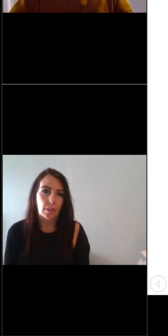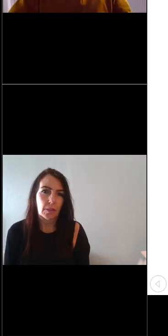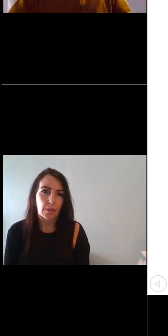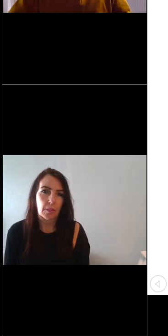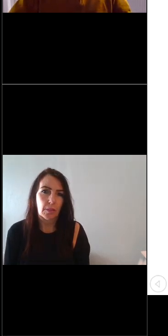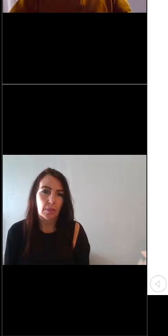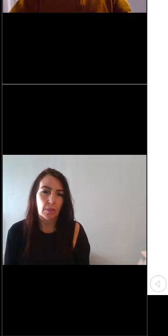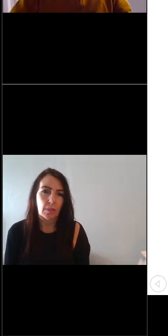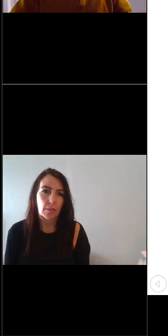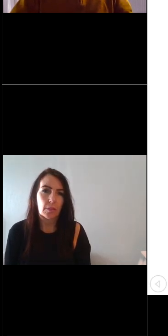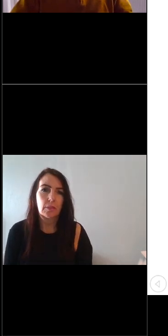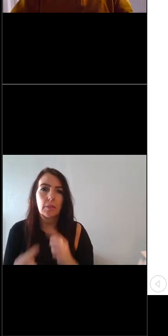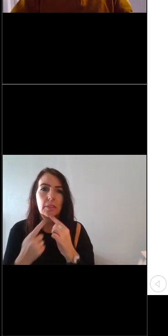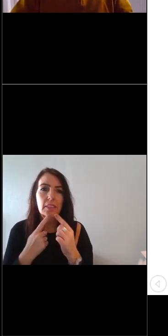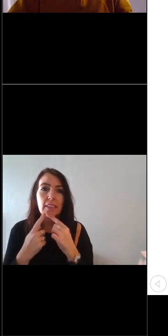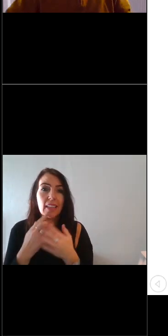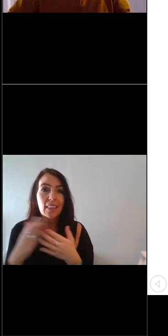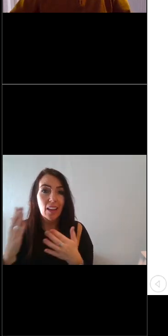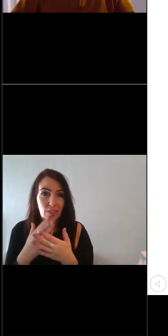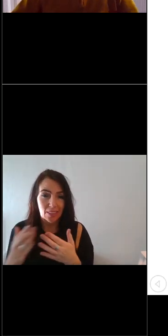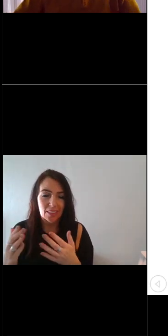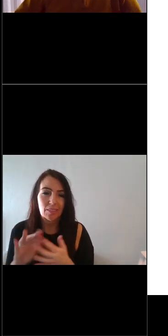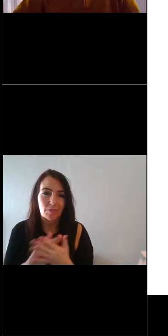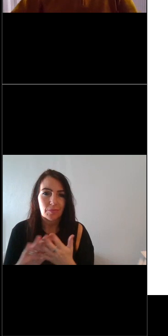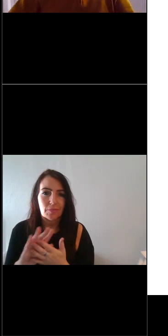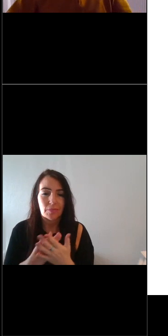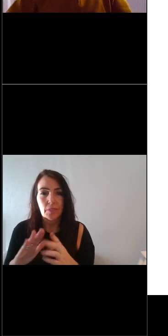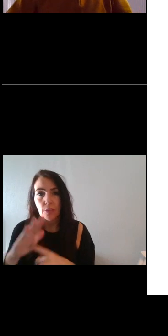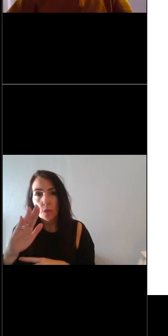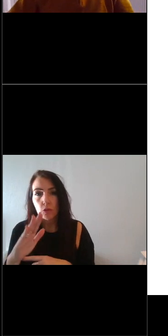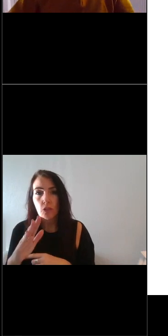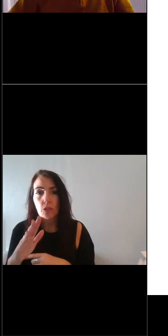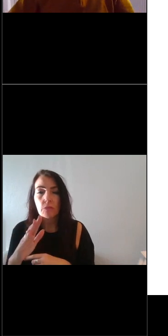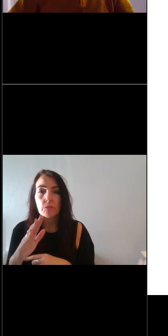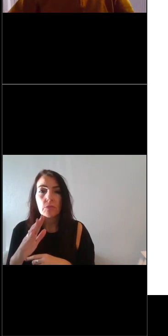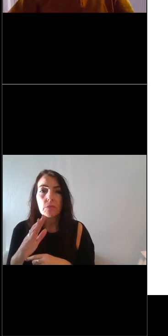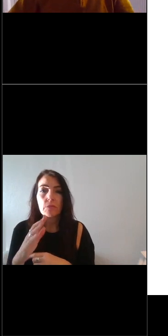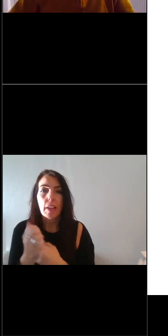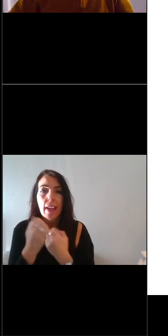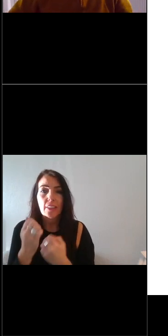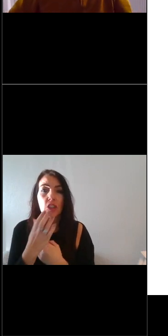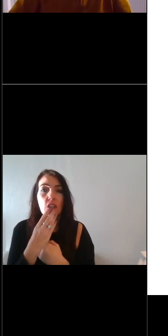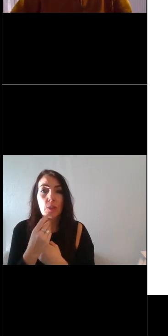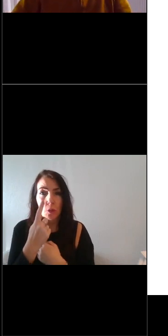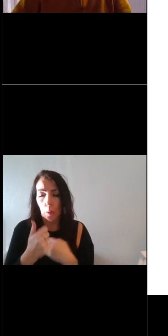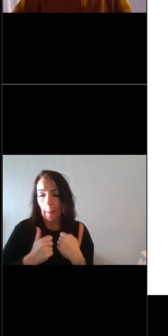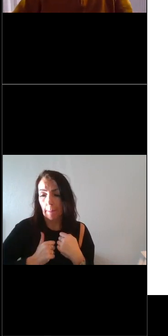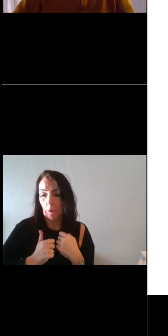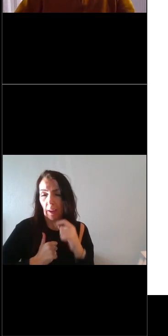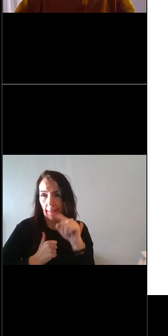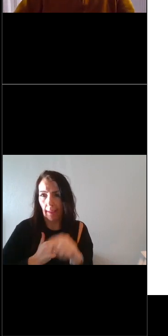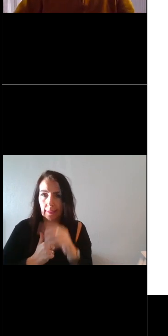Data clarity also allows future electric energy consumption to be predicted.